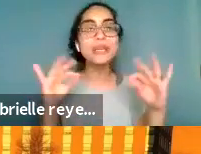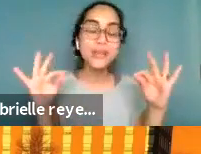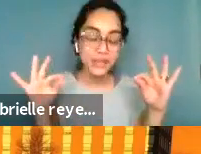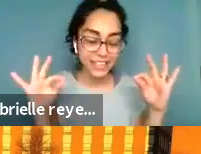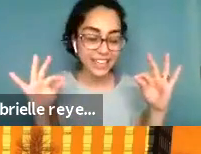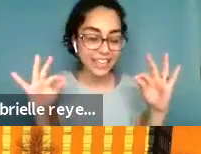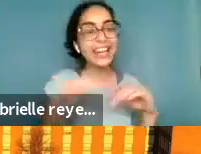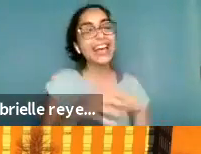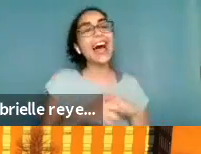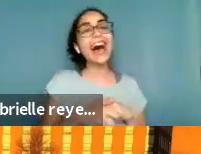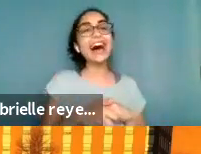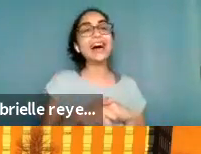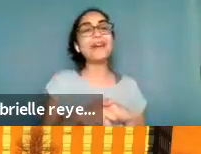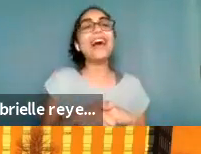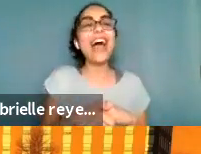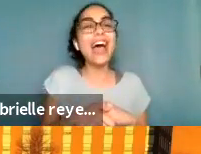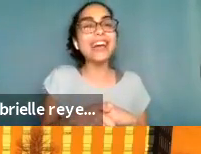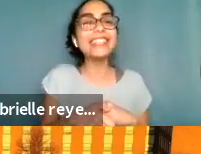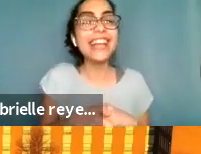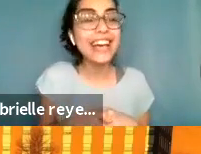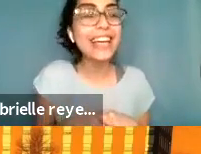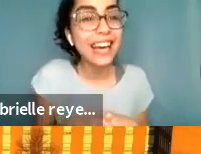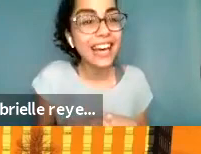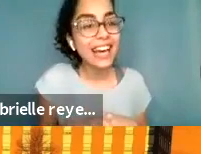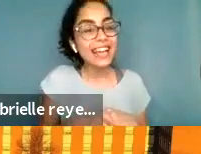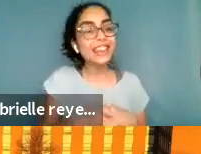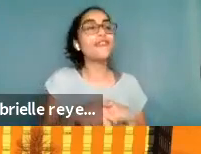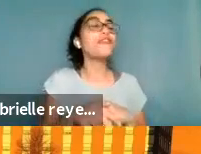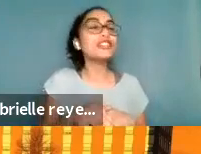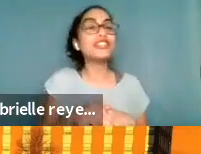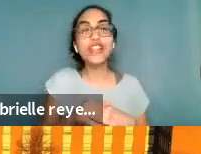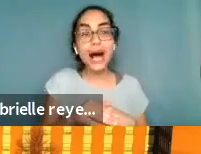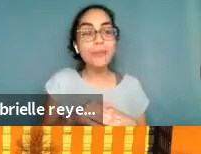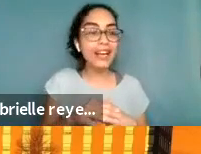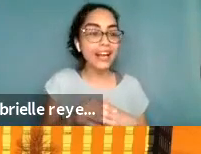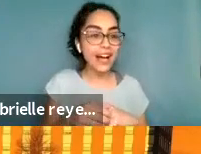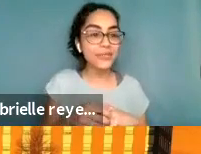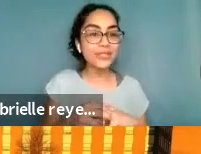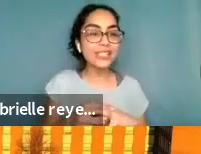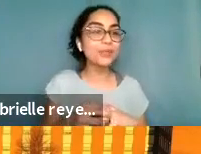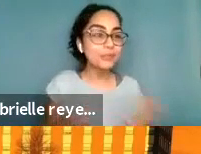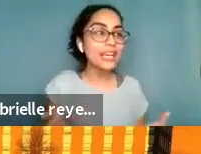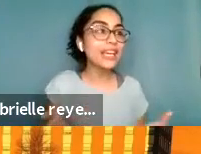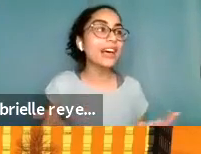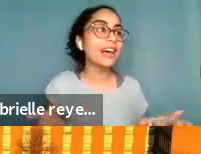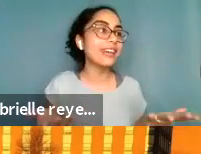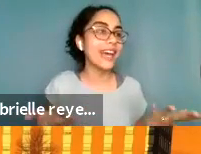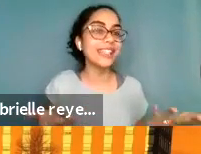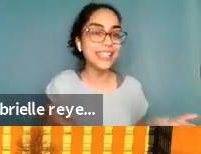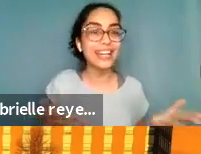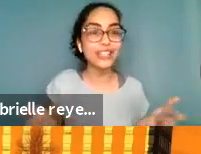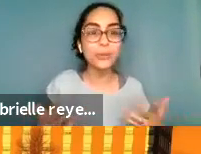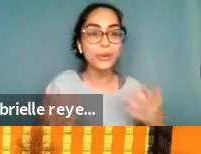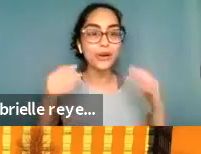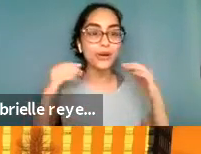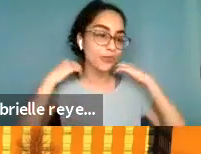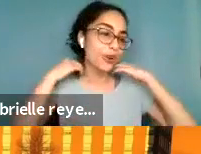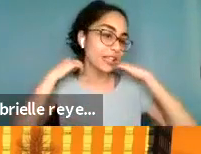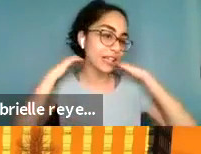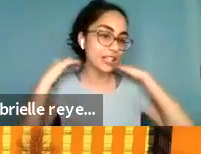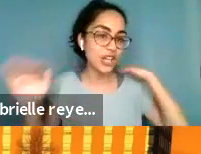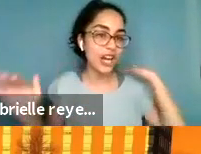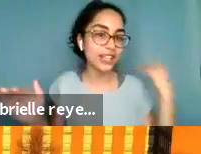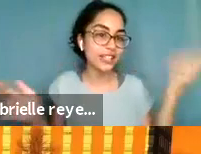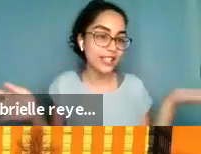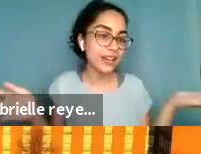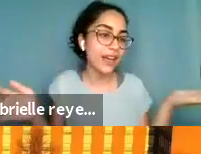that period. And then the first job I got was to be a designated interpreter for